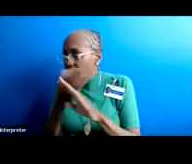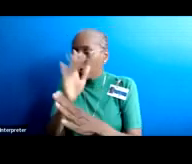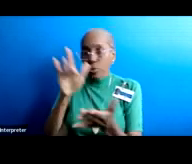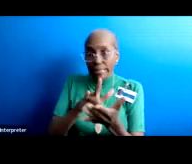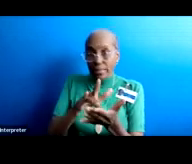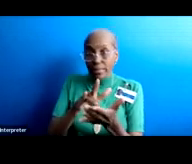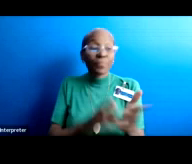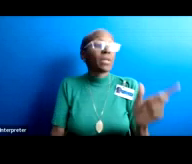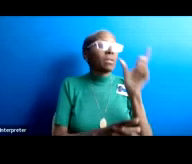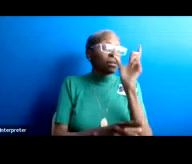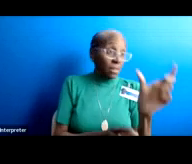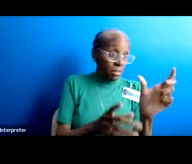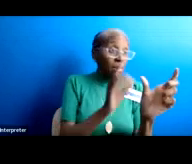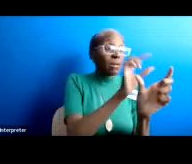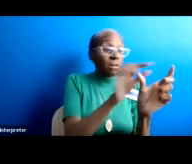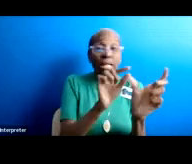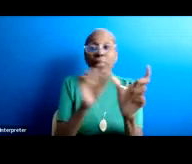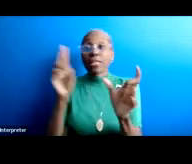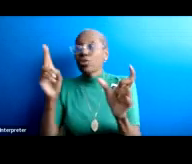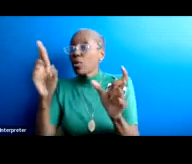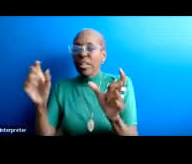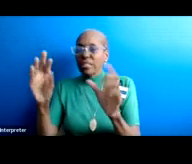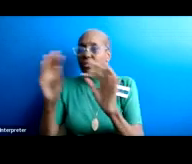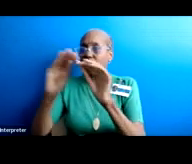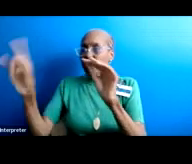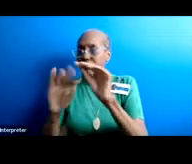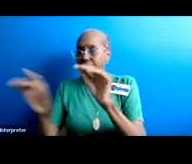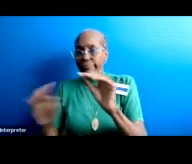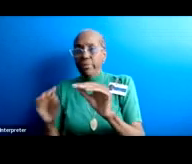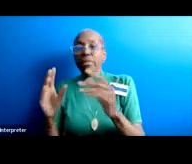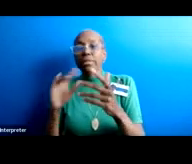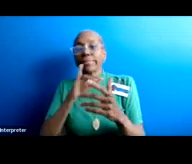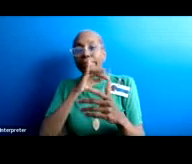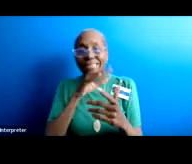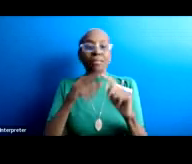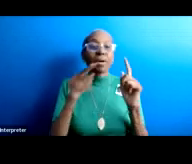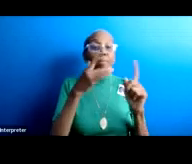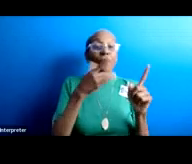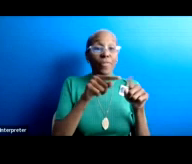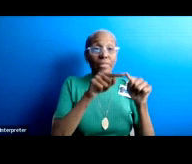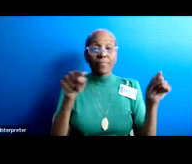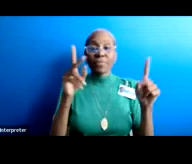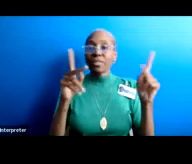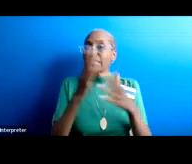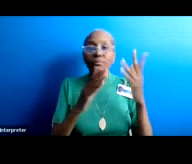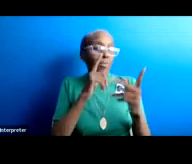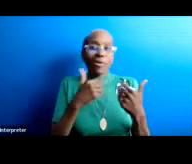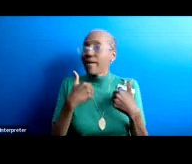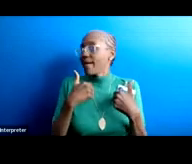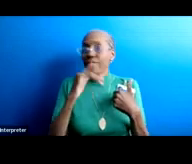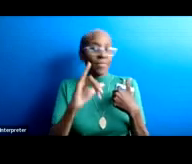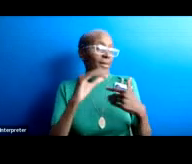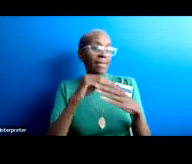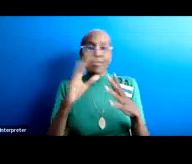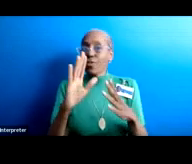They would spell out that URL. That can get a little messy. So I prefer this. And some people don't have that mechanism in